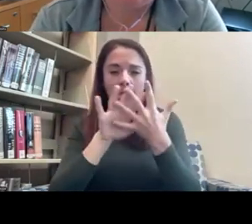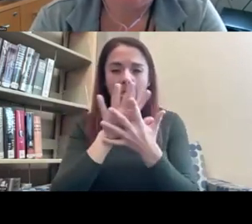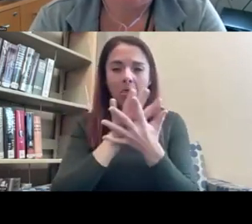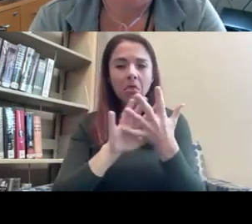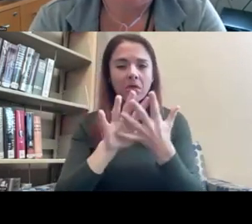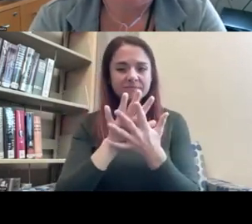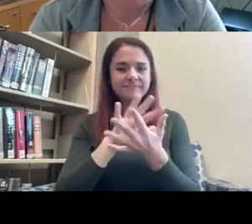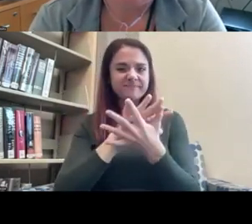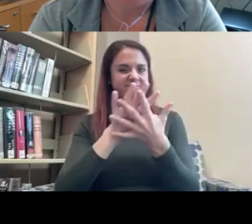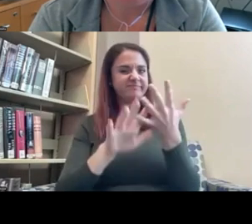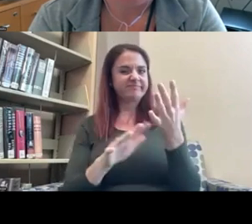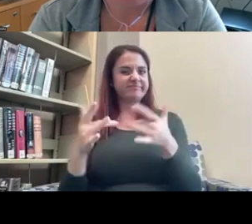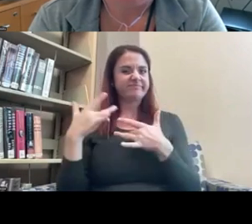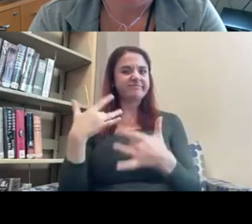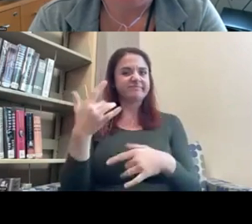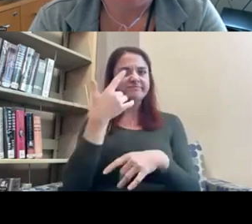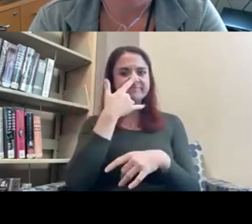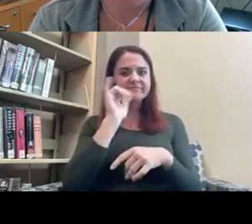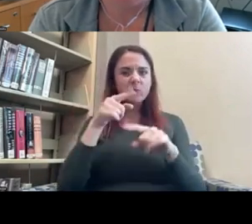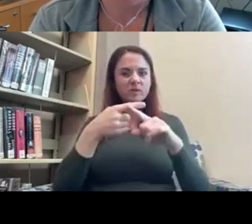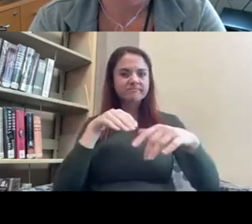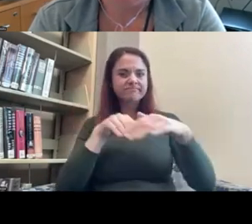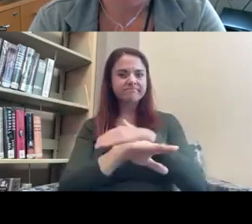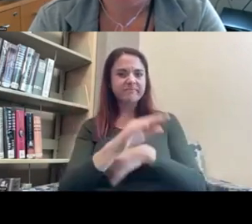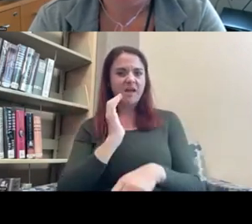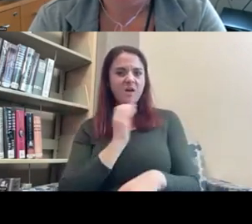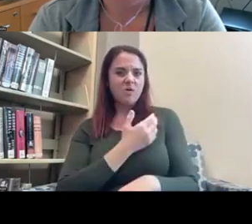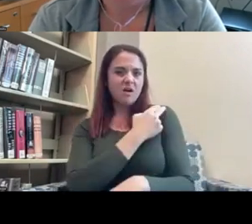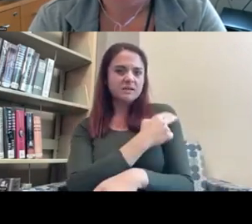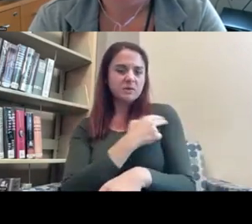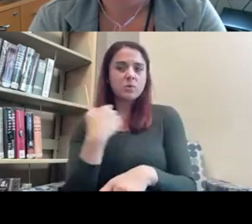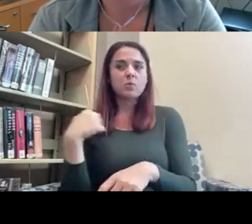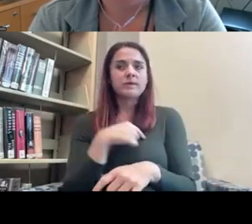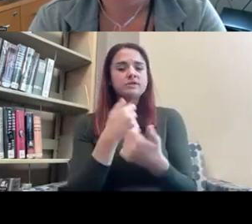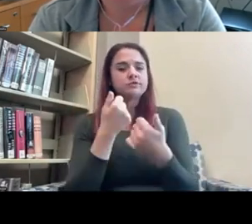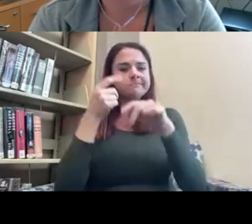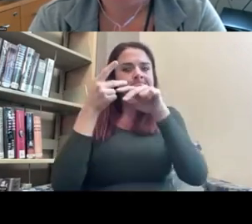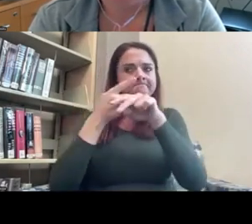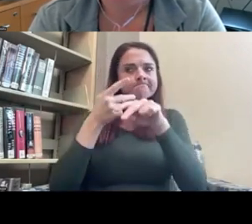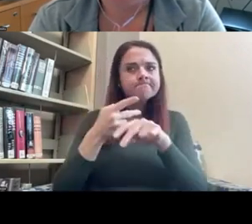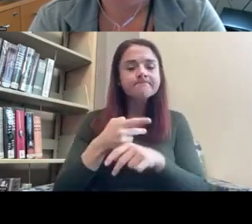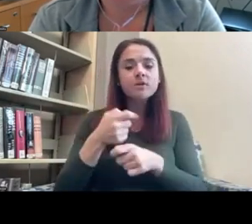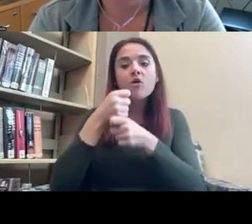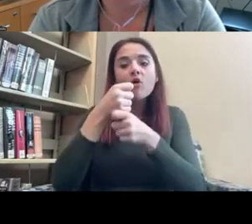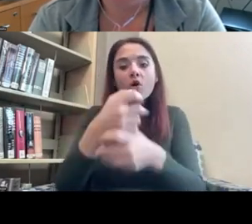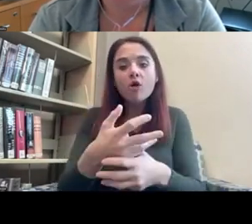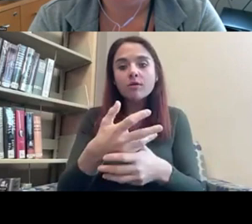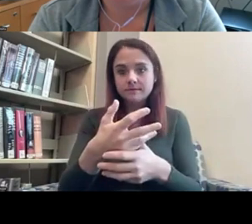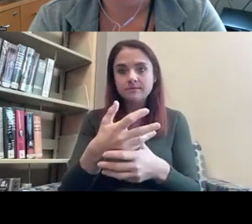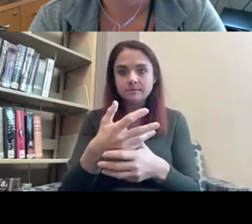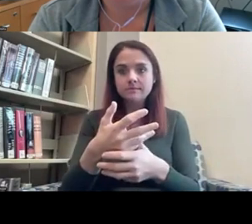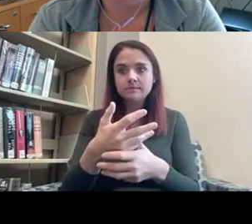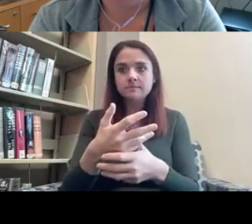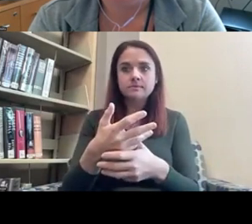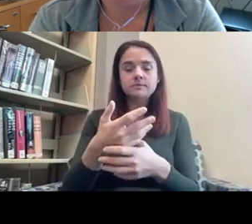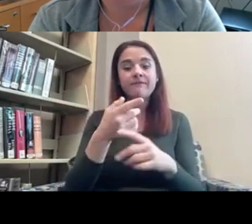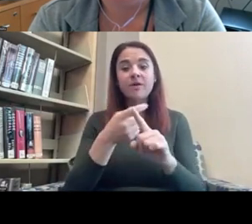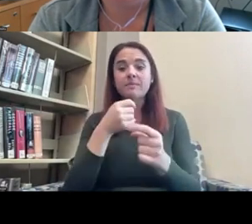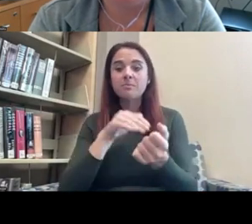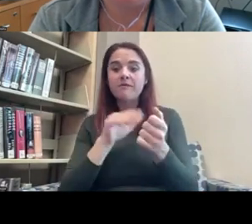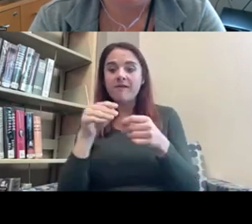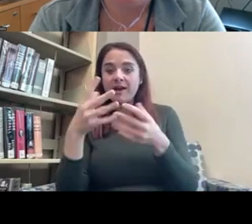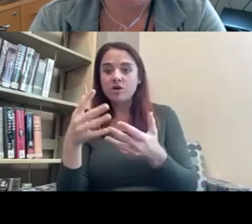so we work on interventions trying to figure out what the causes are from our provider